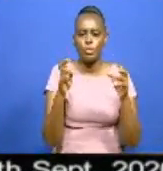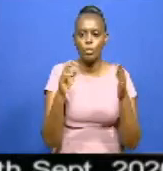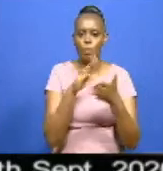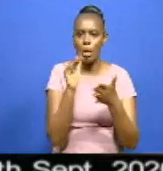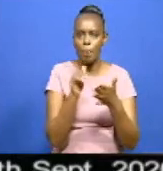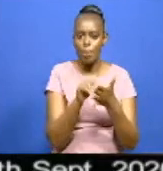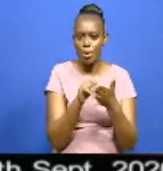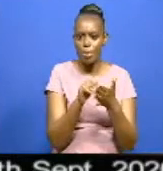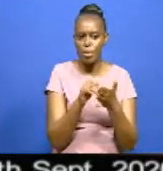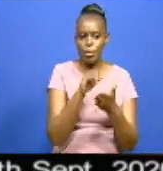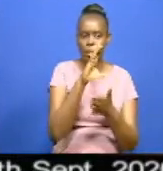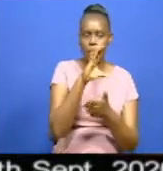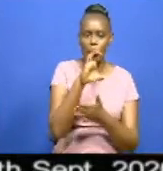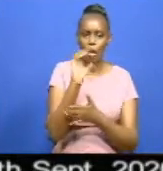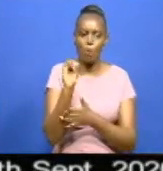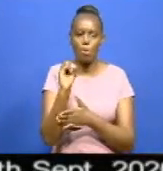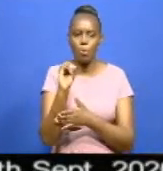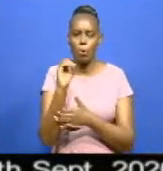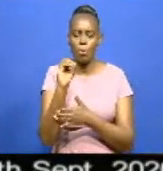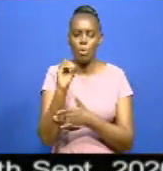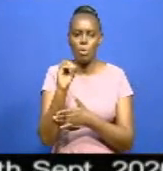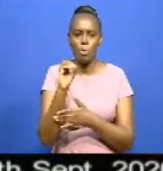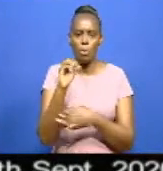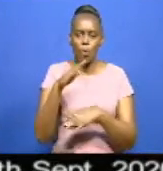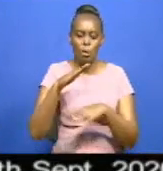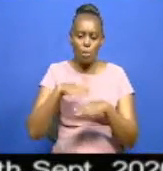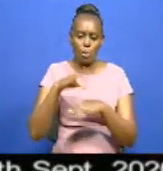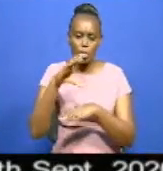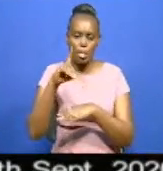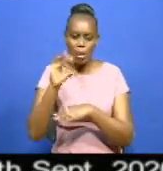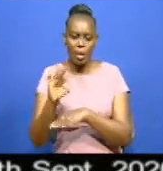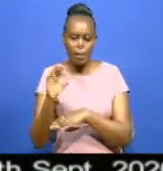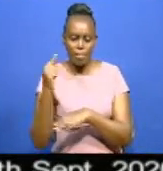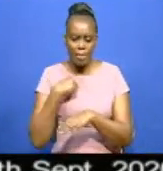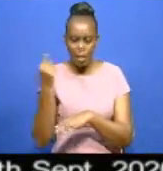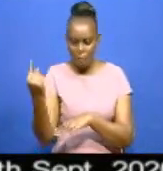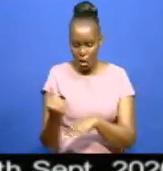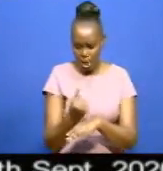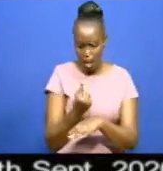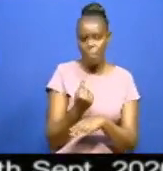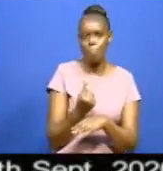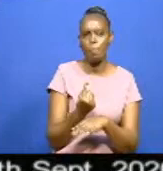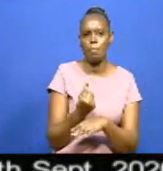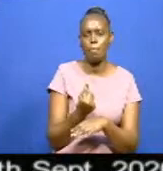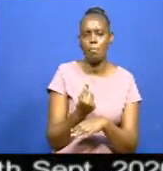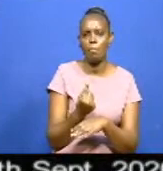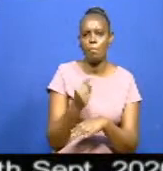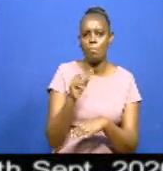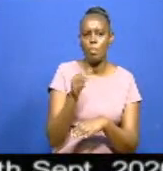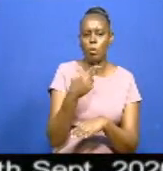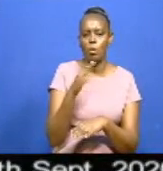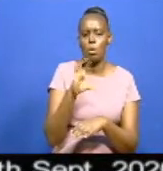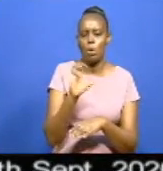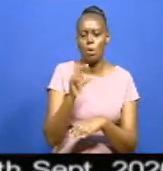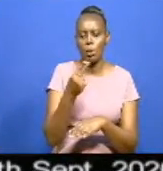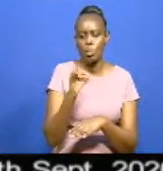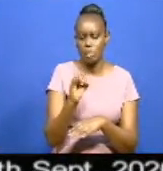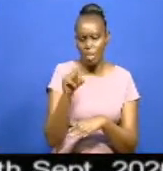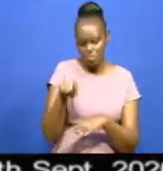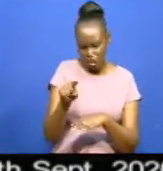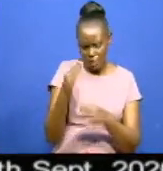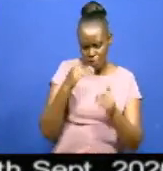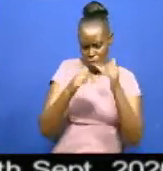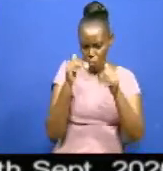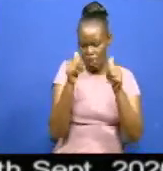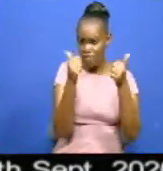the CEO for CDF when he appeared before this House, Honorable Speaker, but because he was not